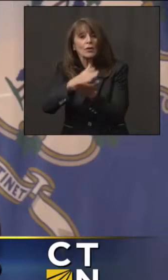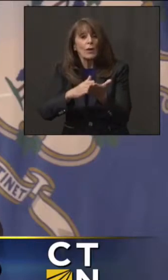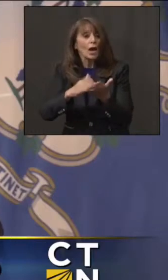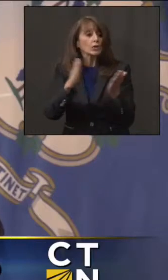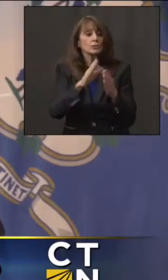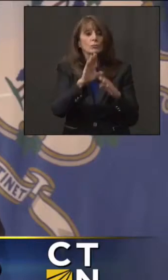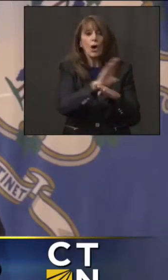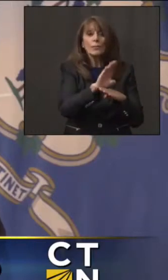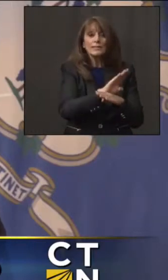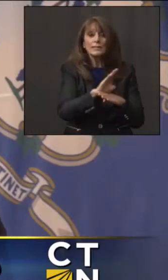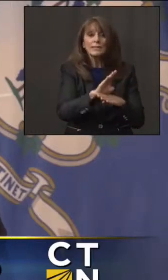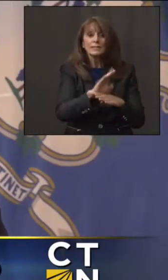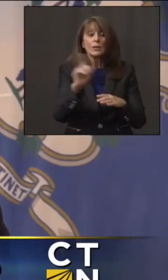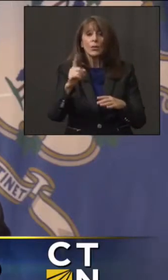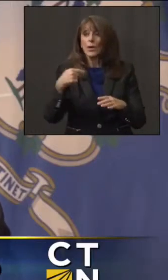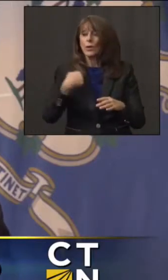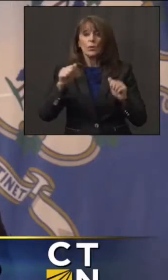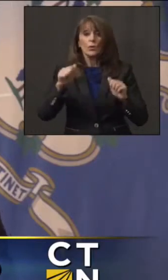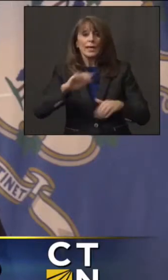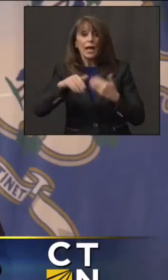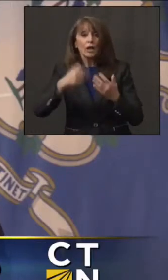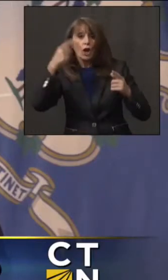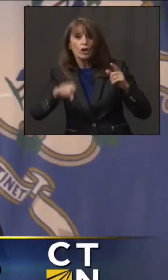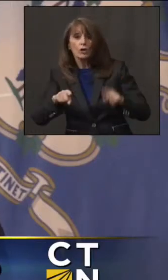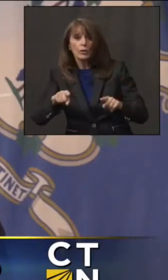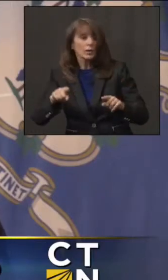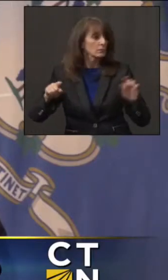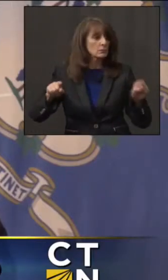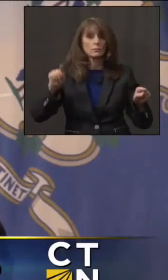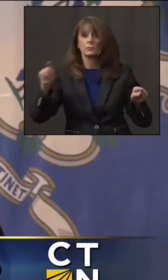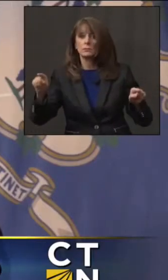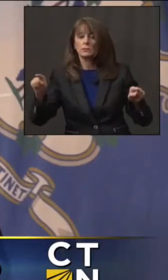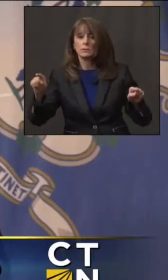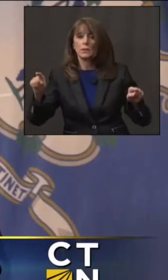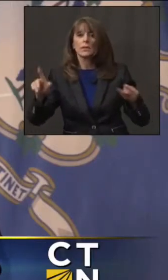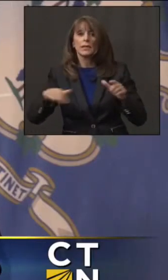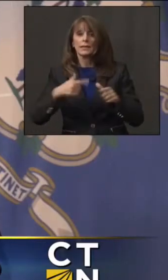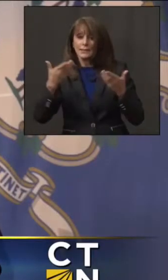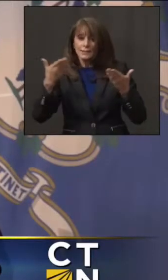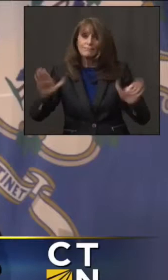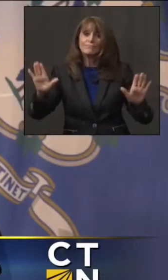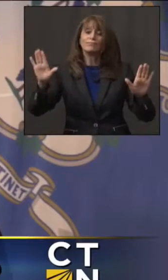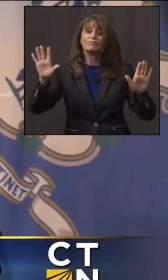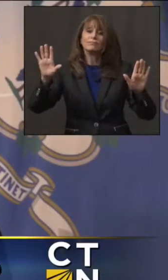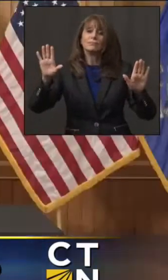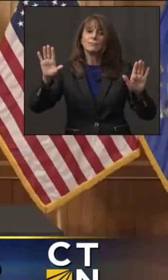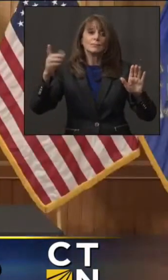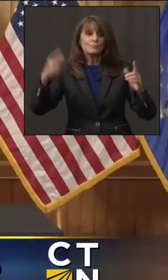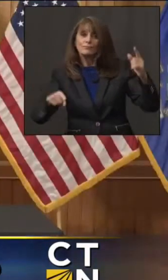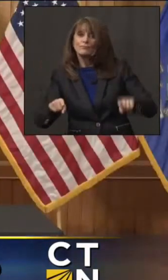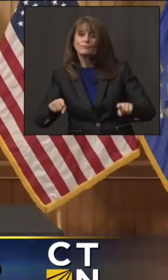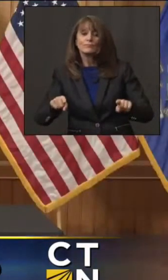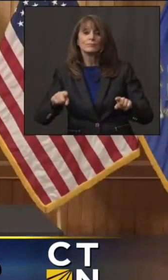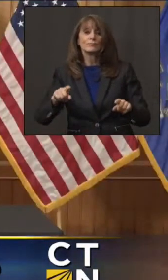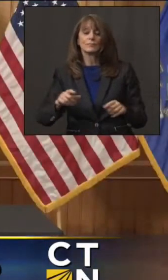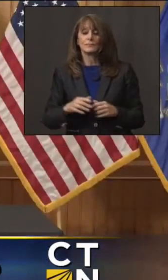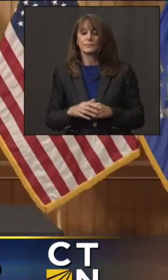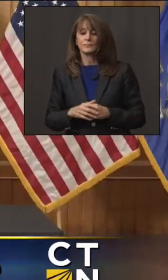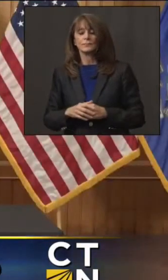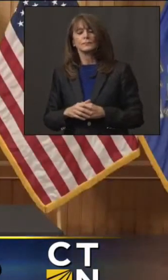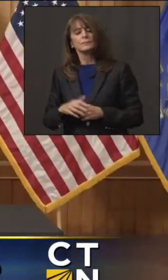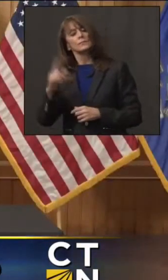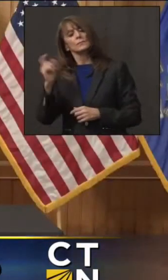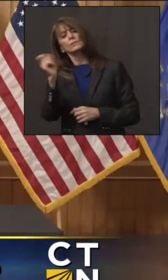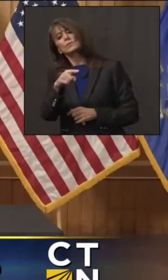piece, places where we can agree, and then we'll live to fight another day. Make a deal. And Governor, this question is for you